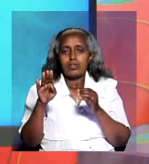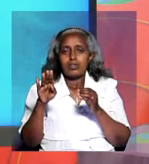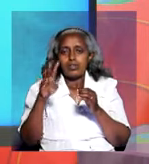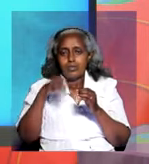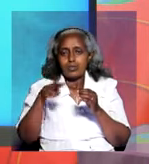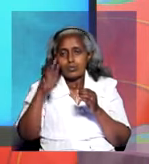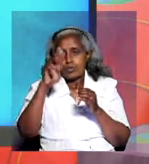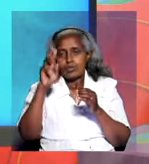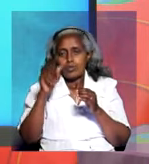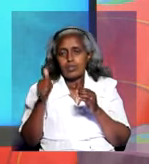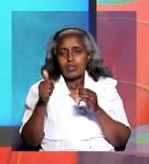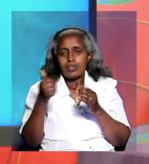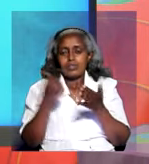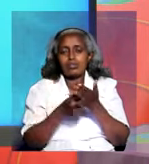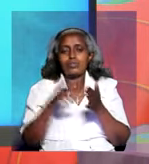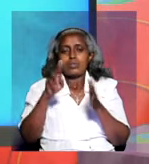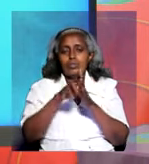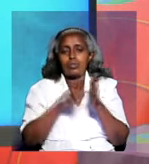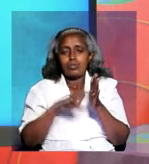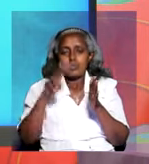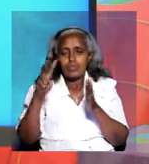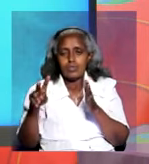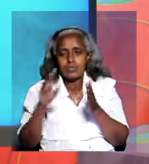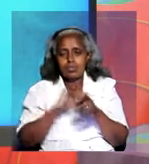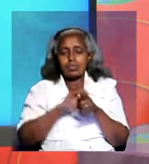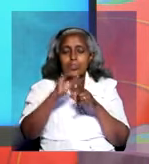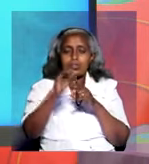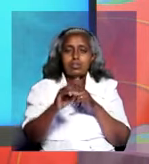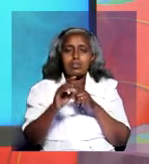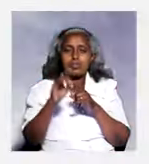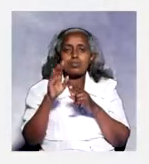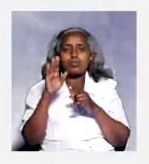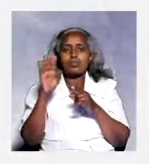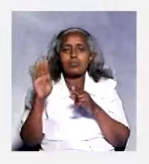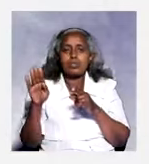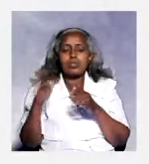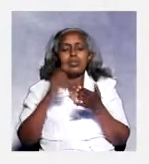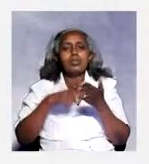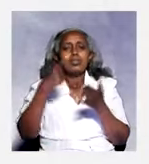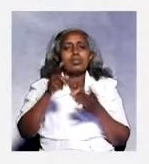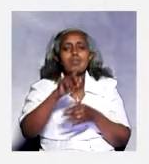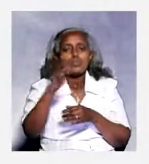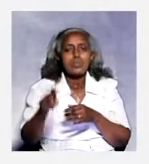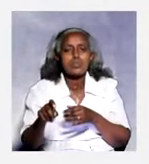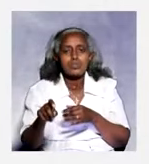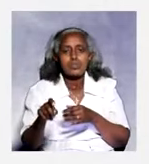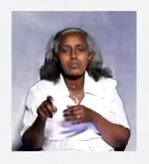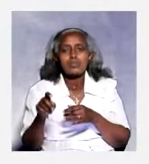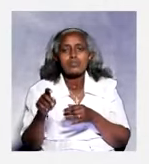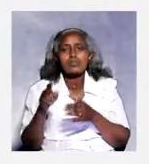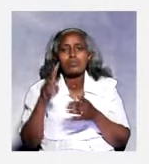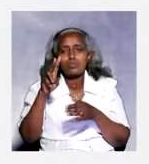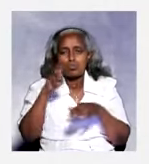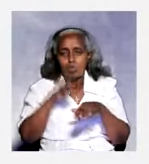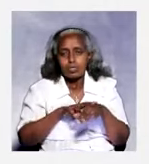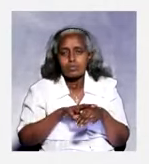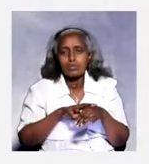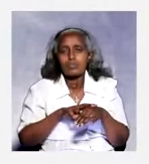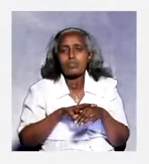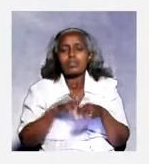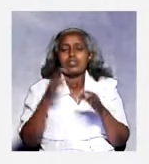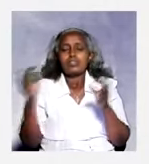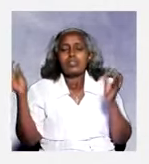is square root of 10. This is a unit vector in the direction of b. Next question, we are asked to find twice of